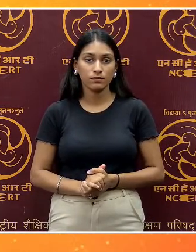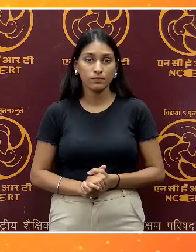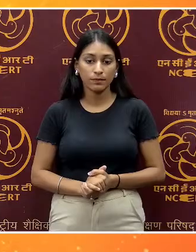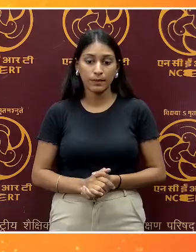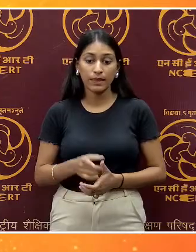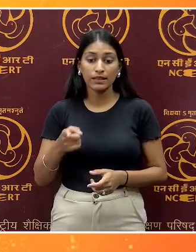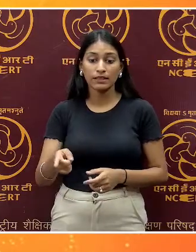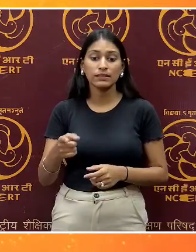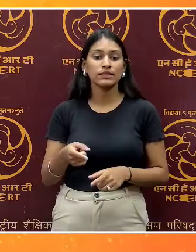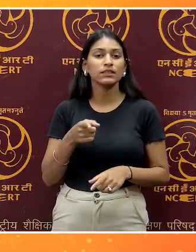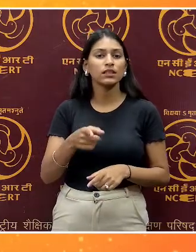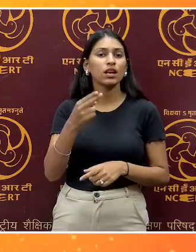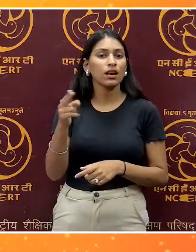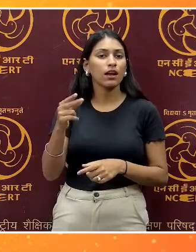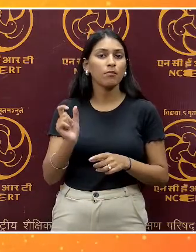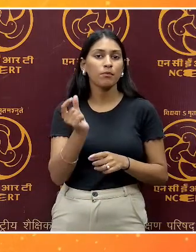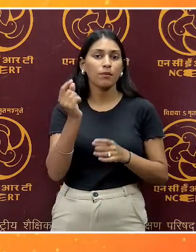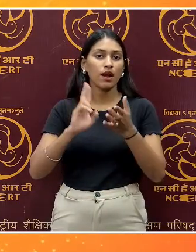vectors.